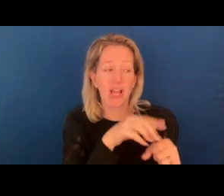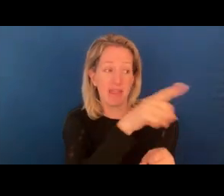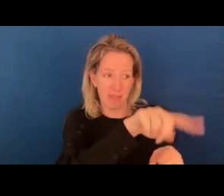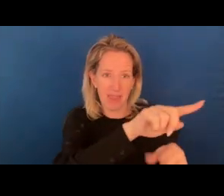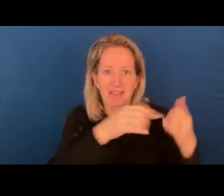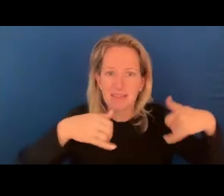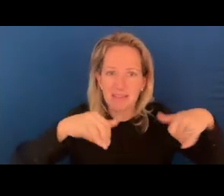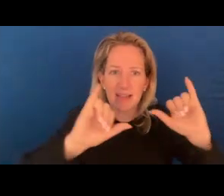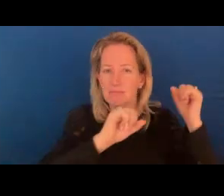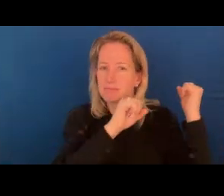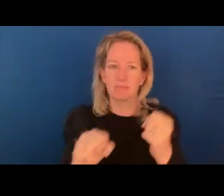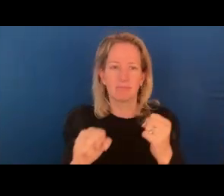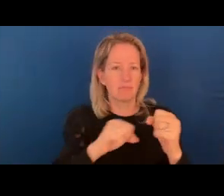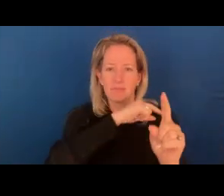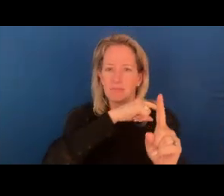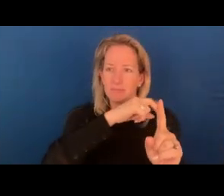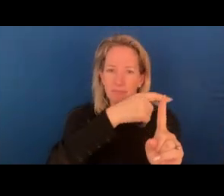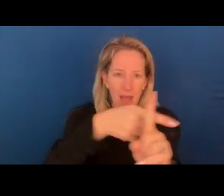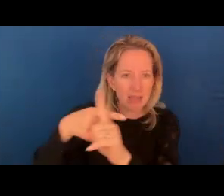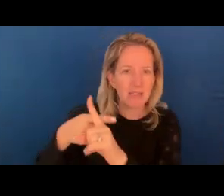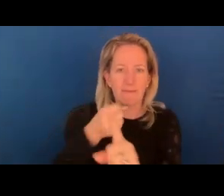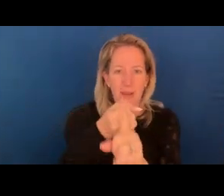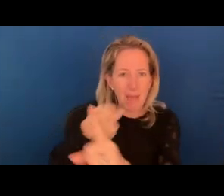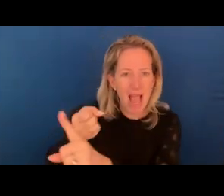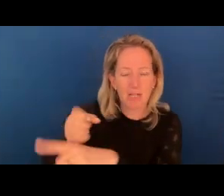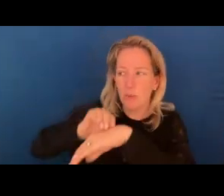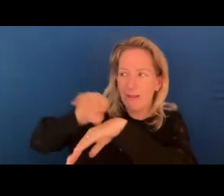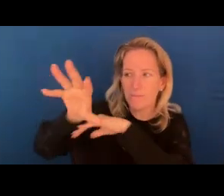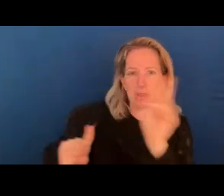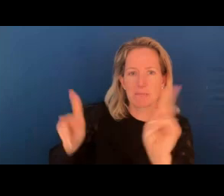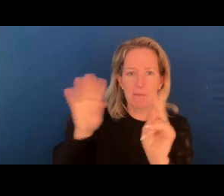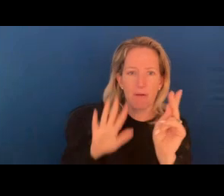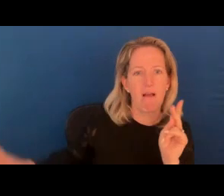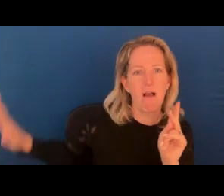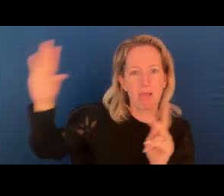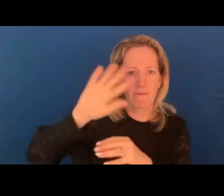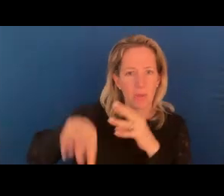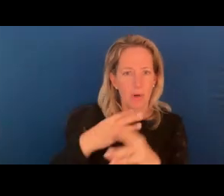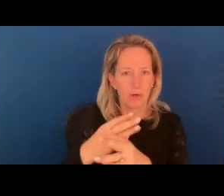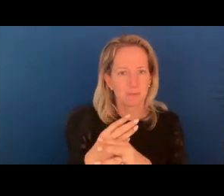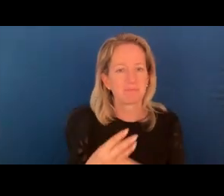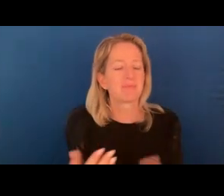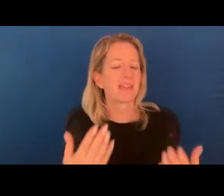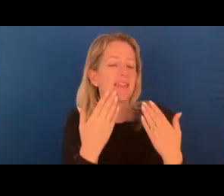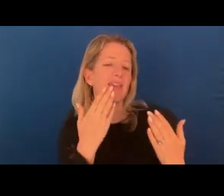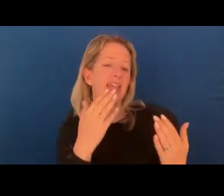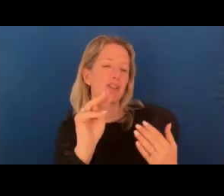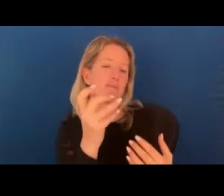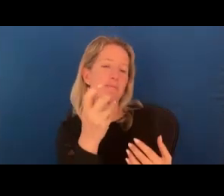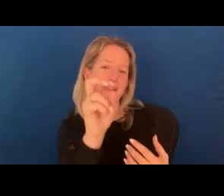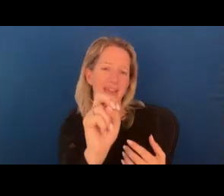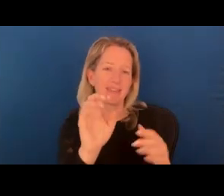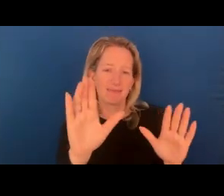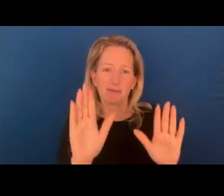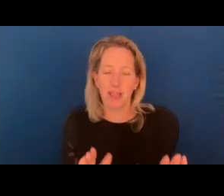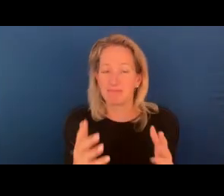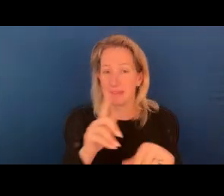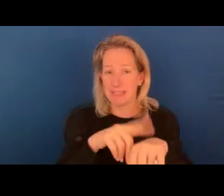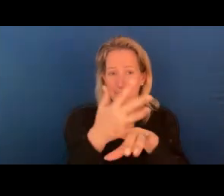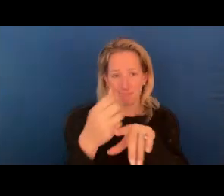positive impact on influencing people all around the world. Sounds great. Thank you, Megan. That's all the time we have for questions.